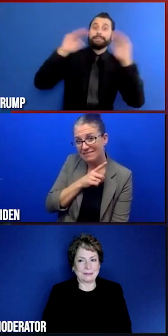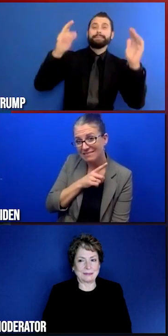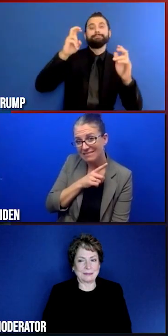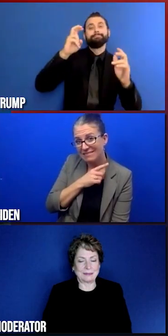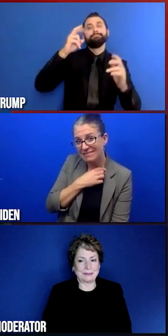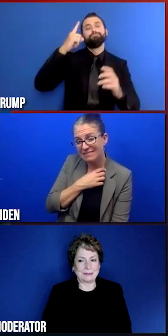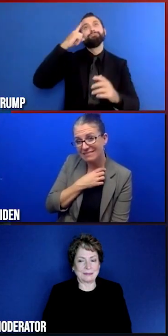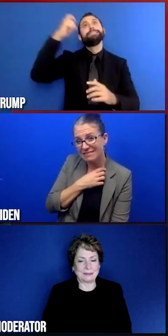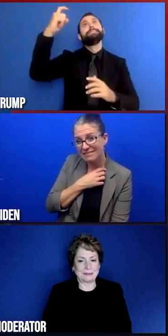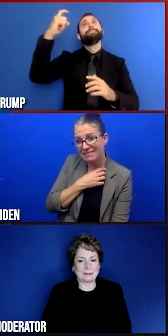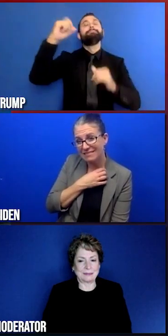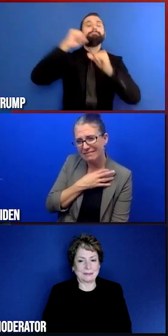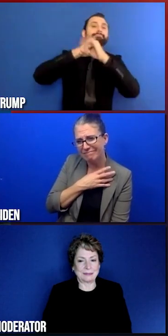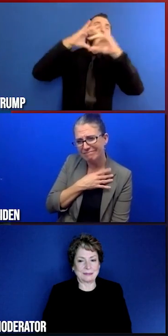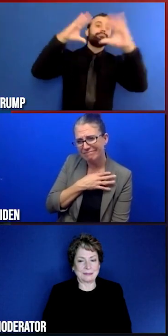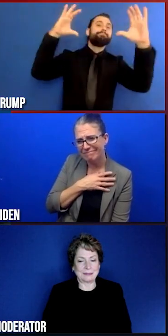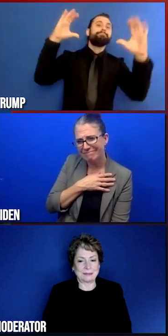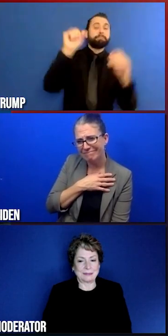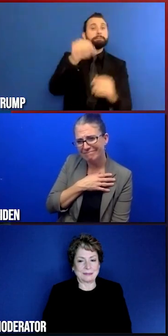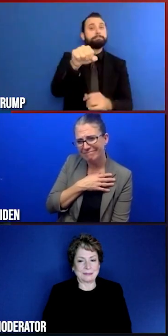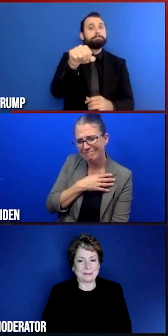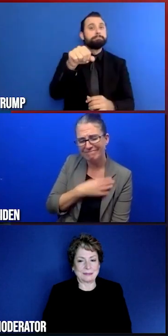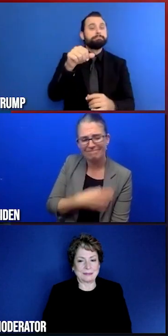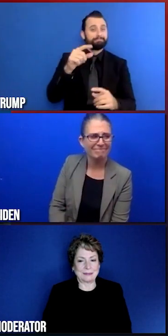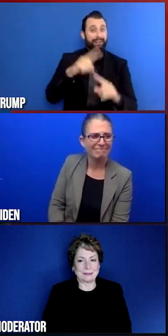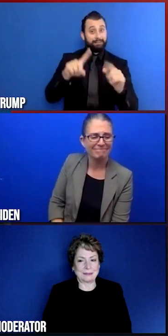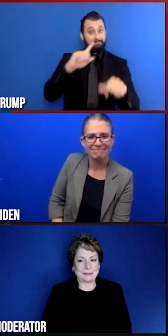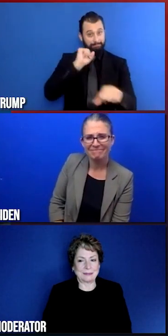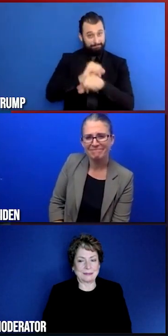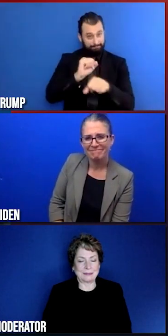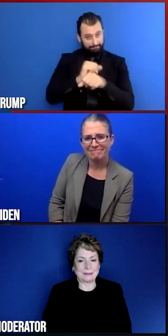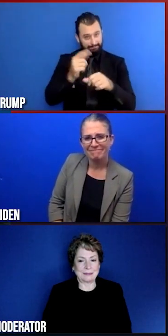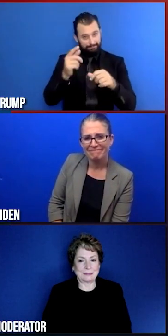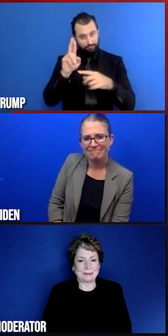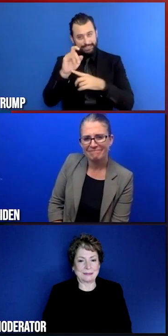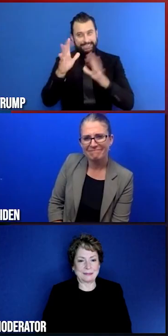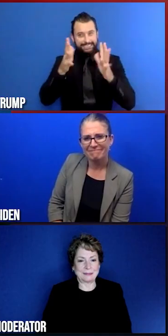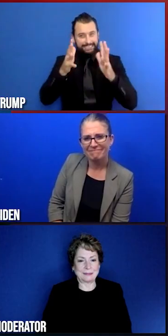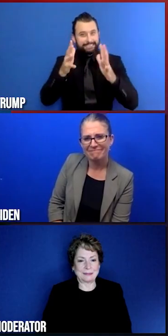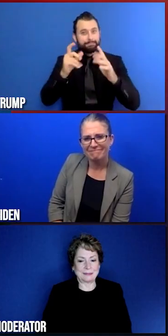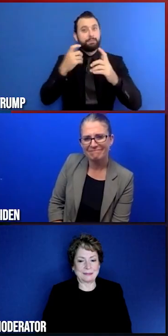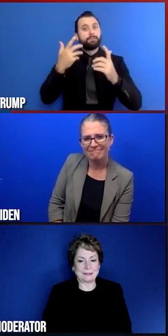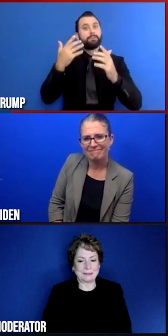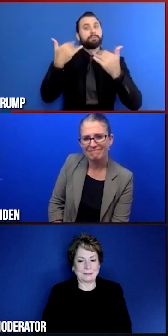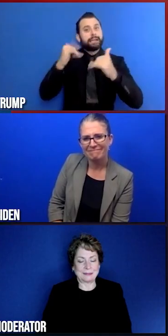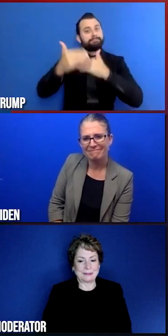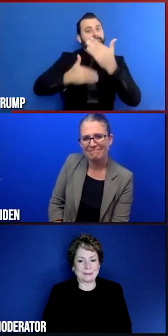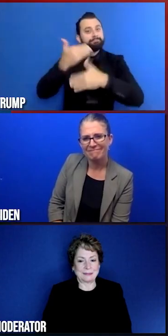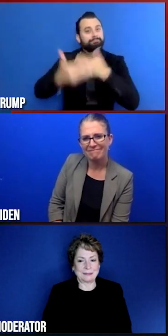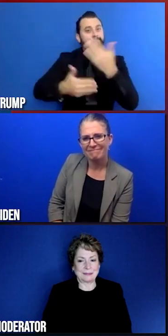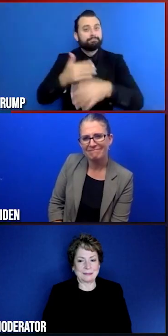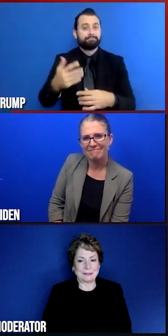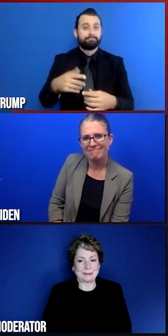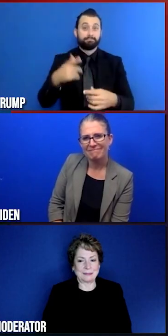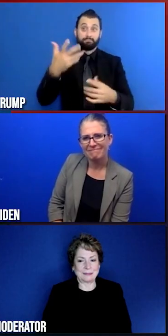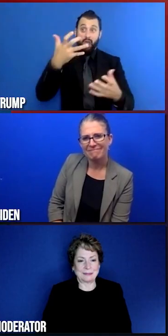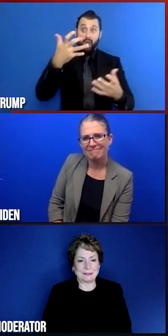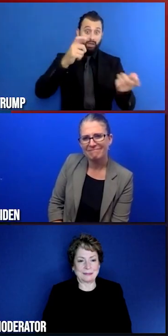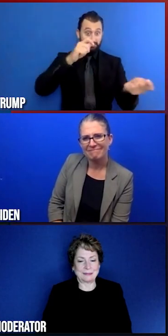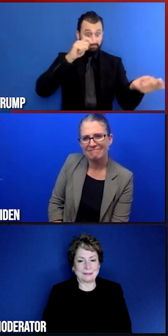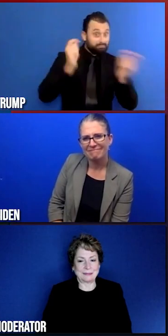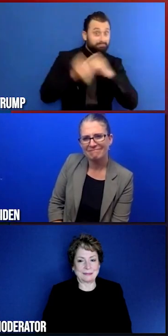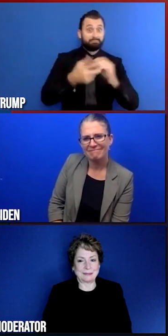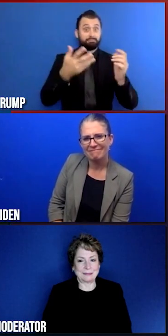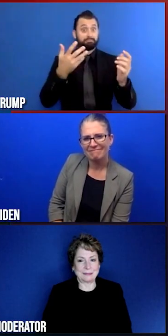the economy, get rid of your oil industry. And what about fracking? All right, let me allow